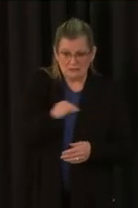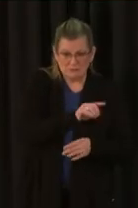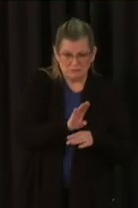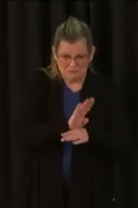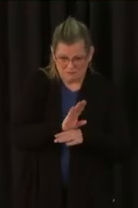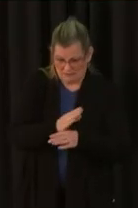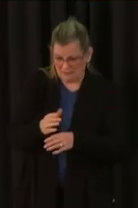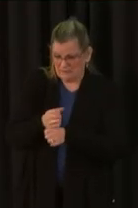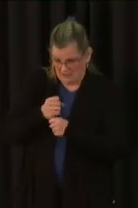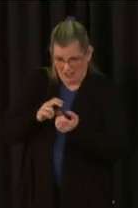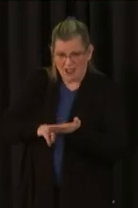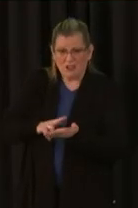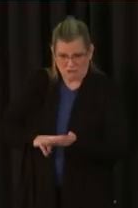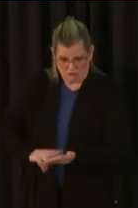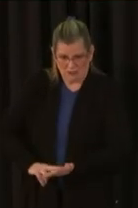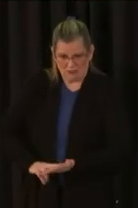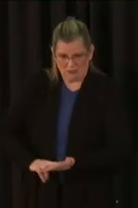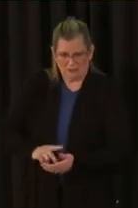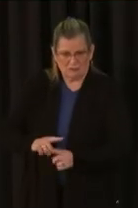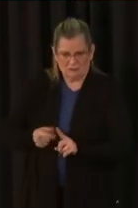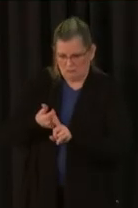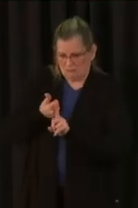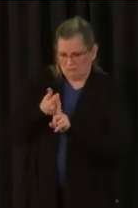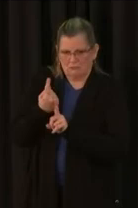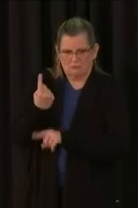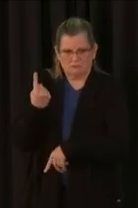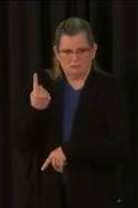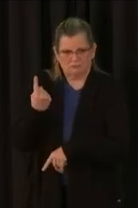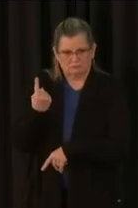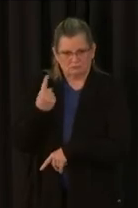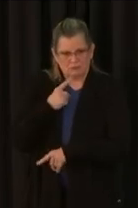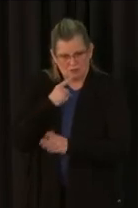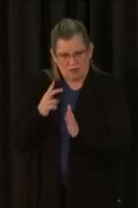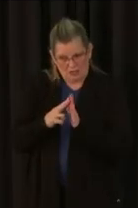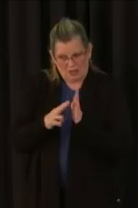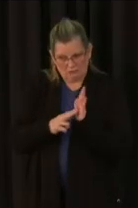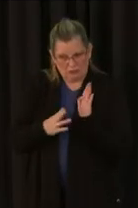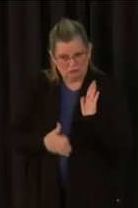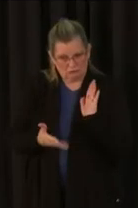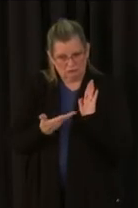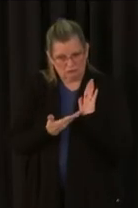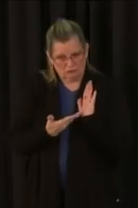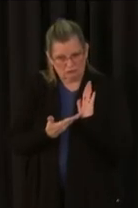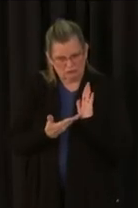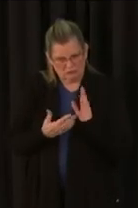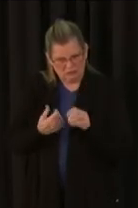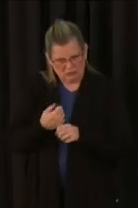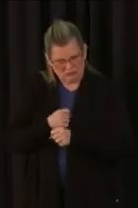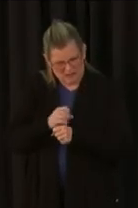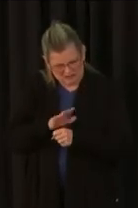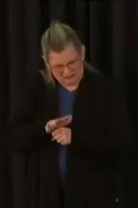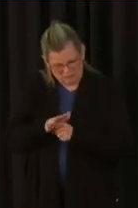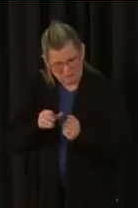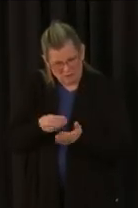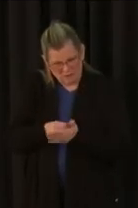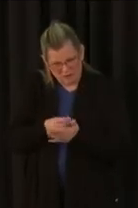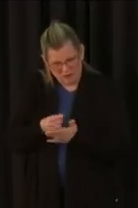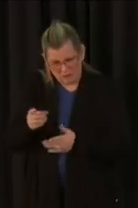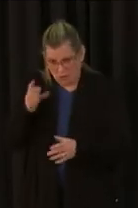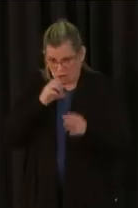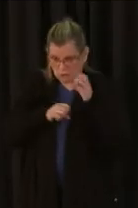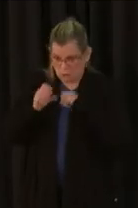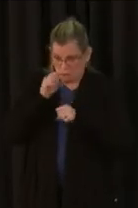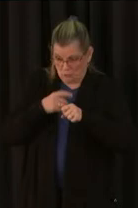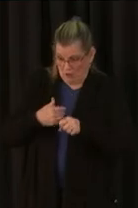contracts, they do just have contractors on board for very specific events and things of that nature.